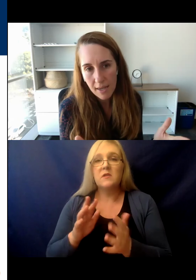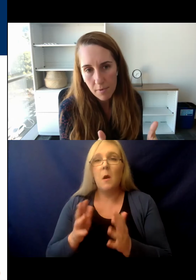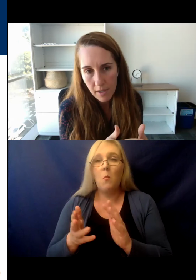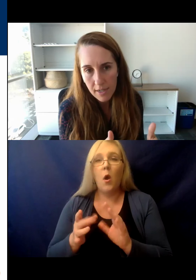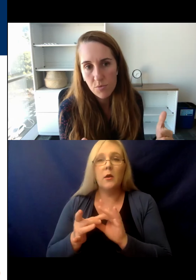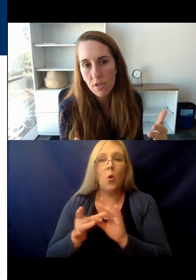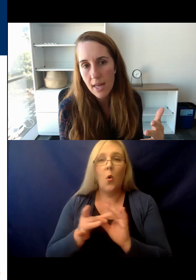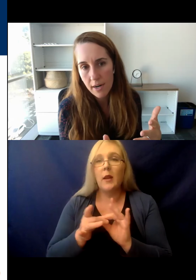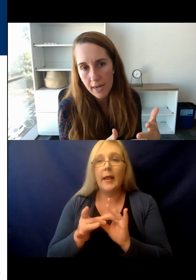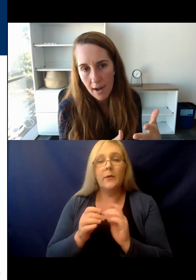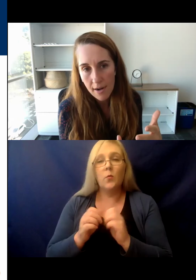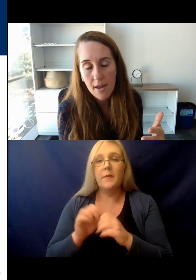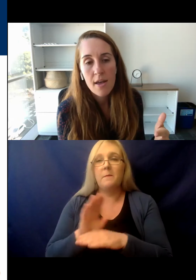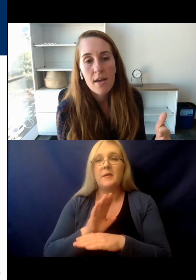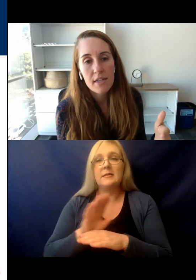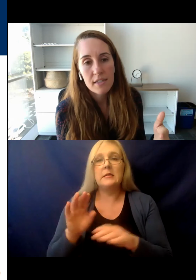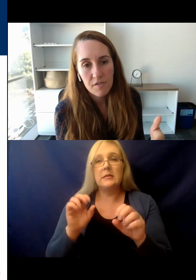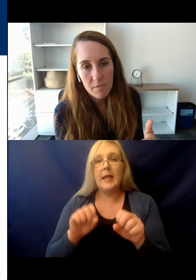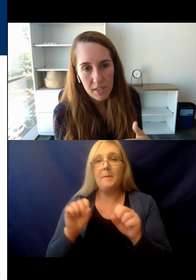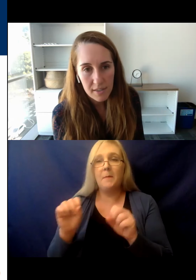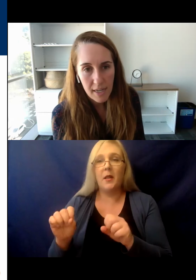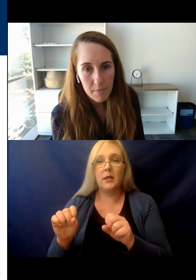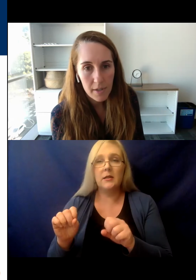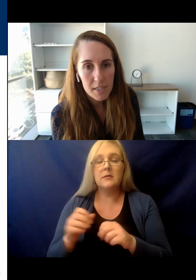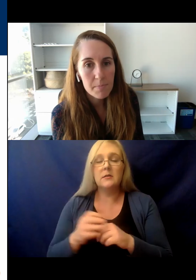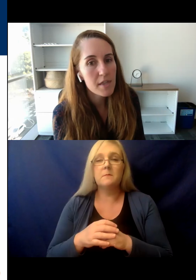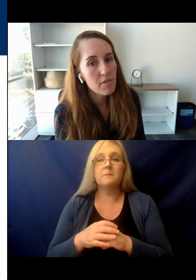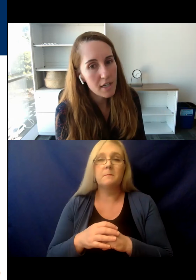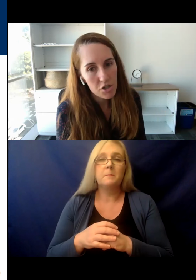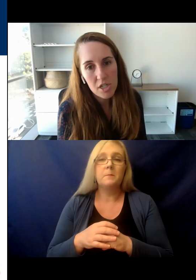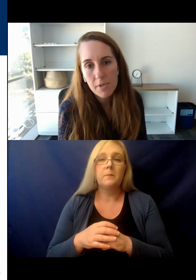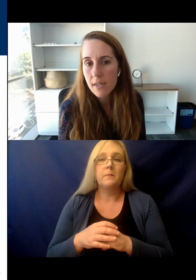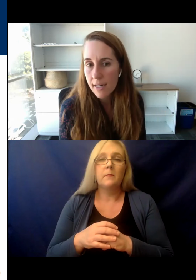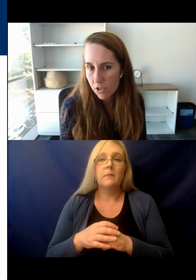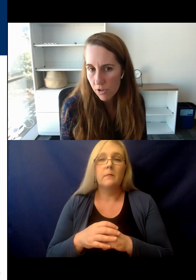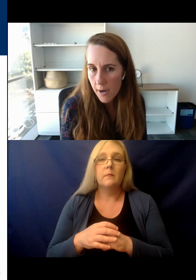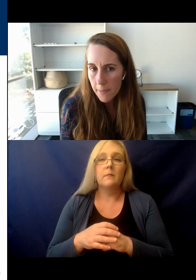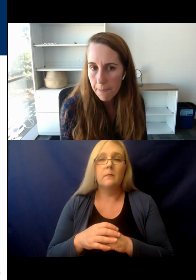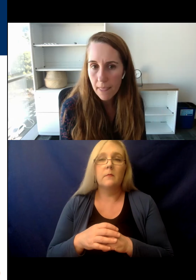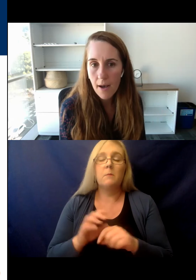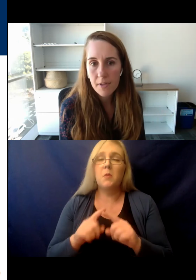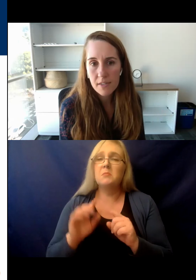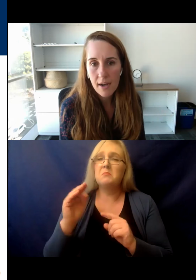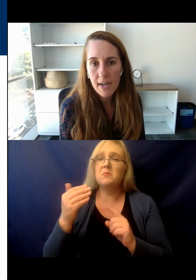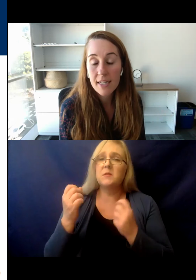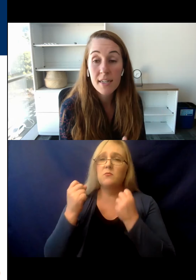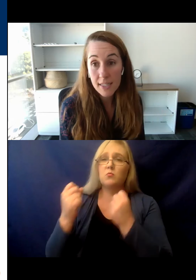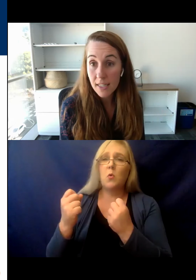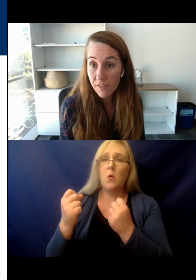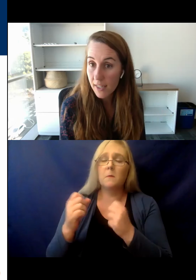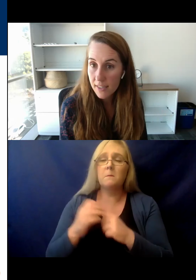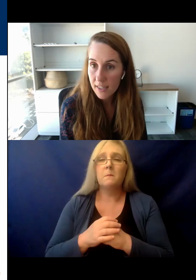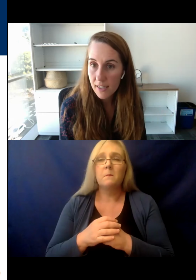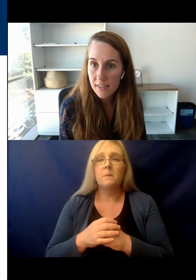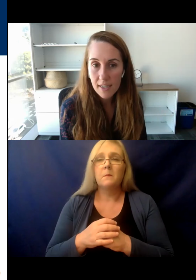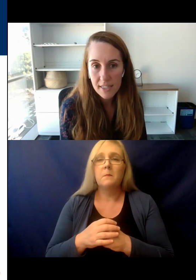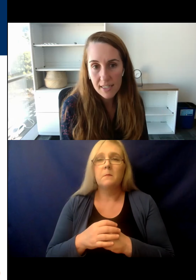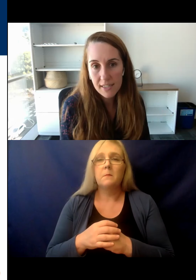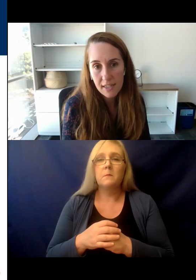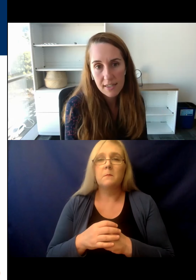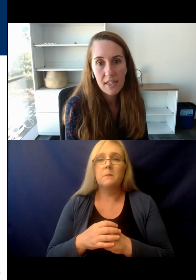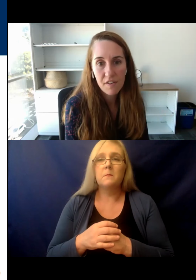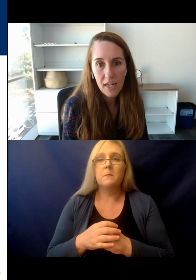business capabilities, with layering on these different business capabilities, but the relationship is not as strong. It's not significant. It's